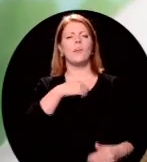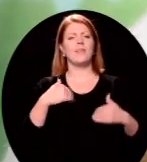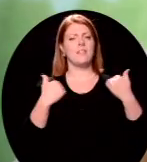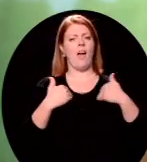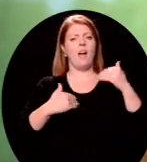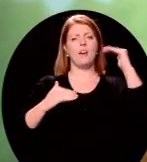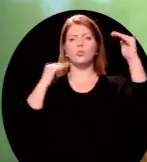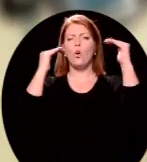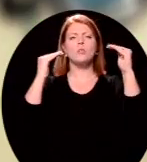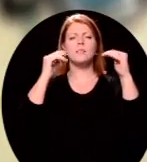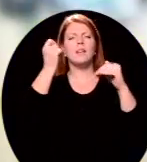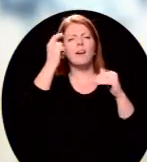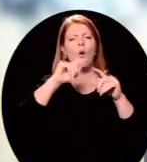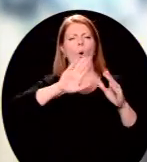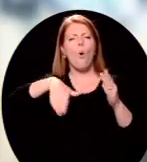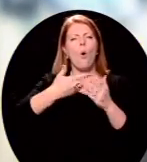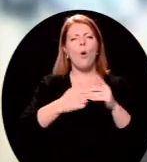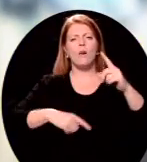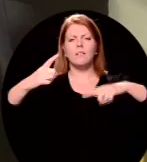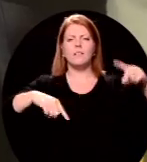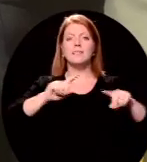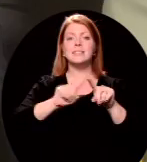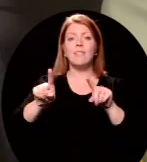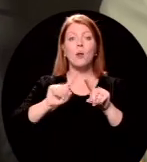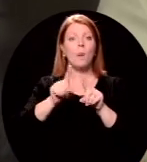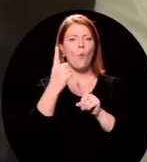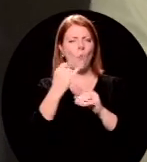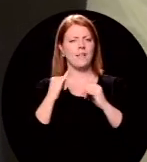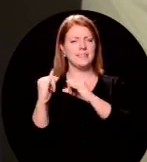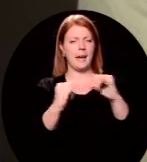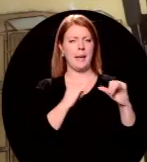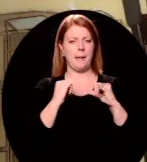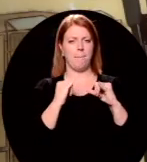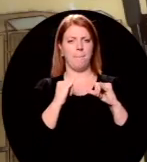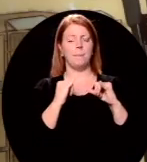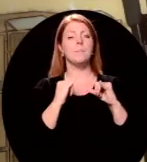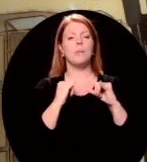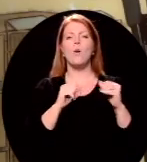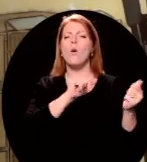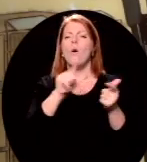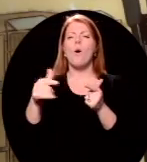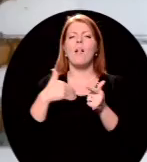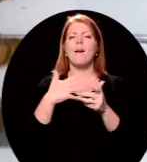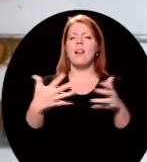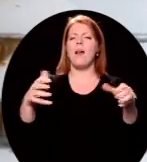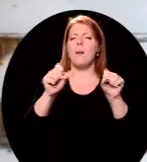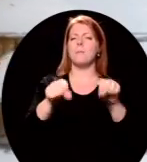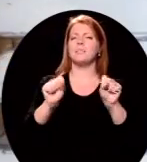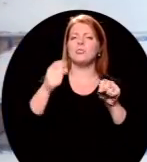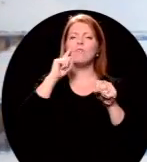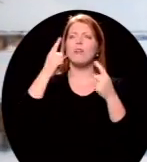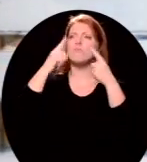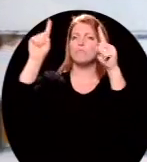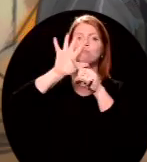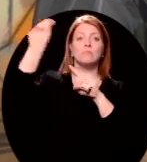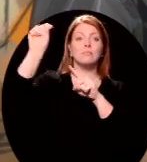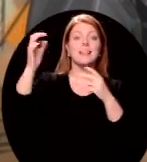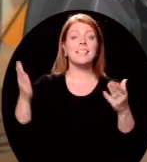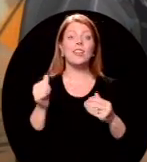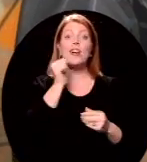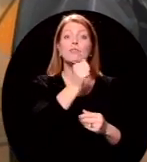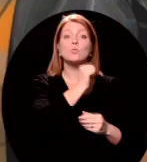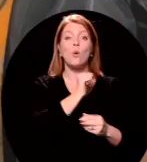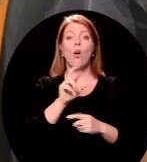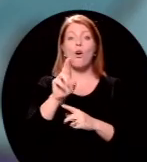As young adults, we are all different, but all of us have one thing in common. We are filled with potential. And